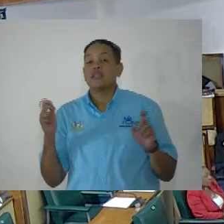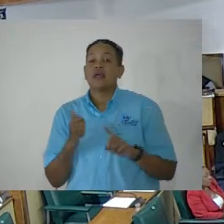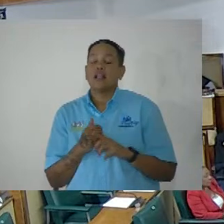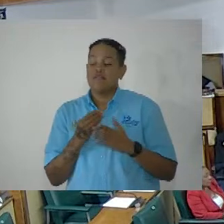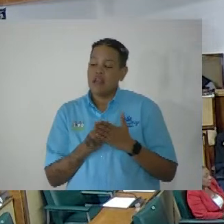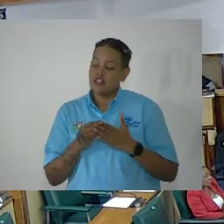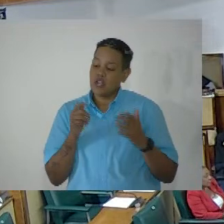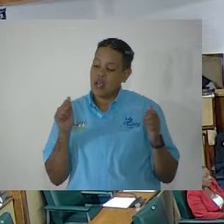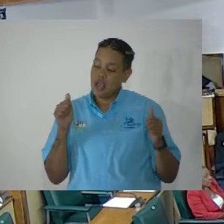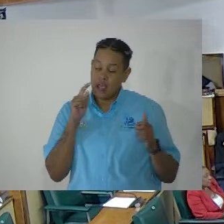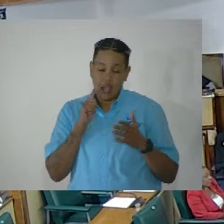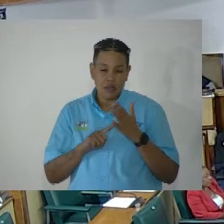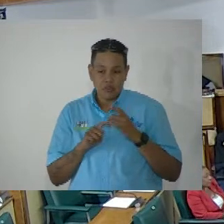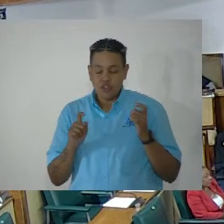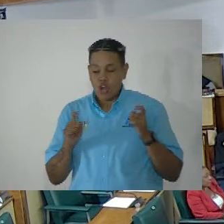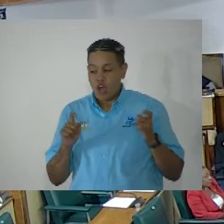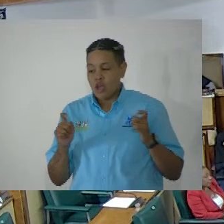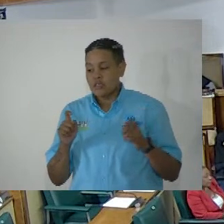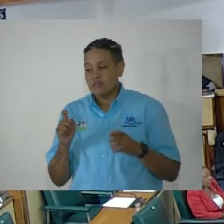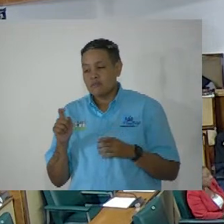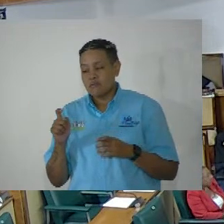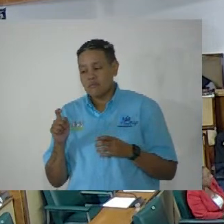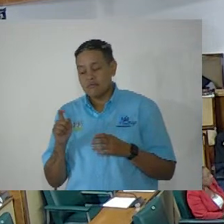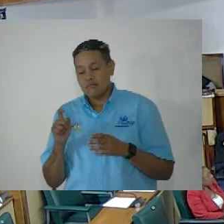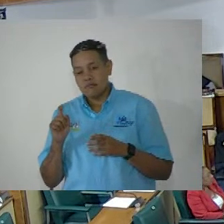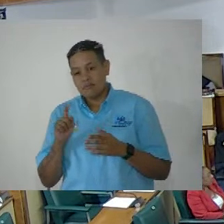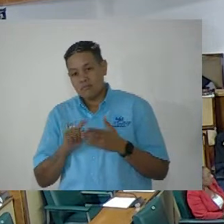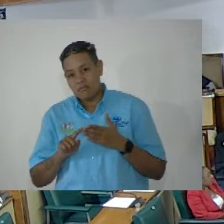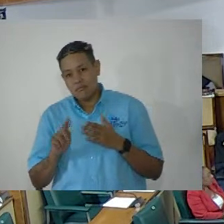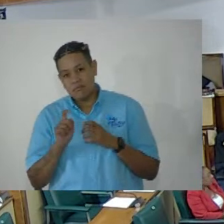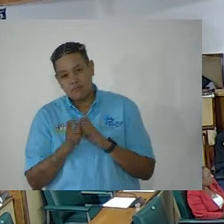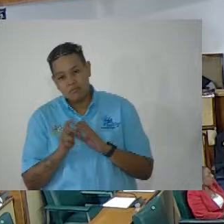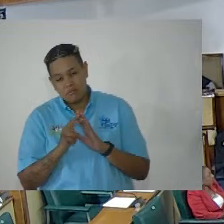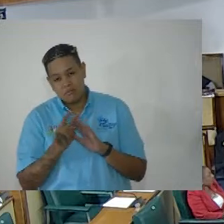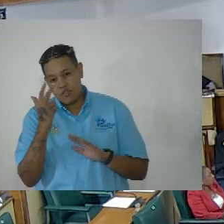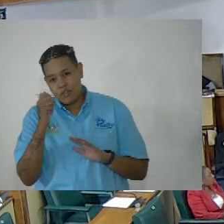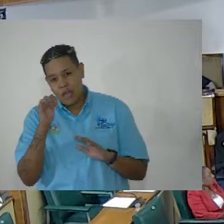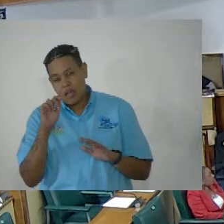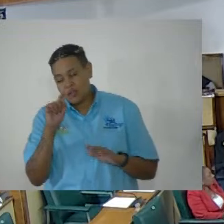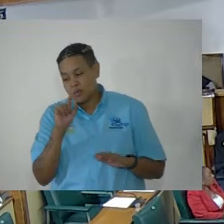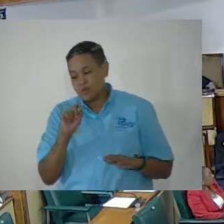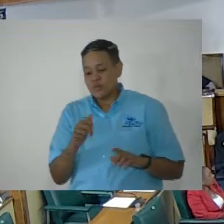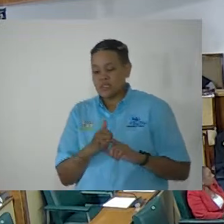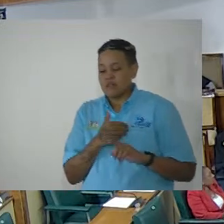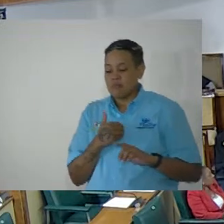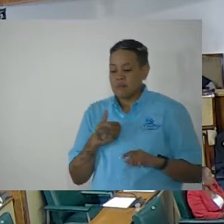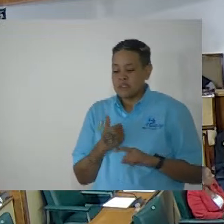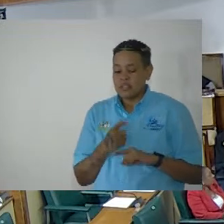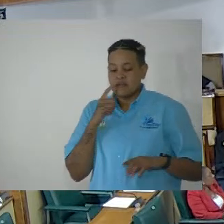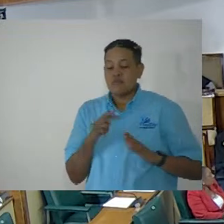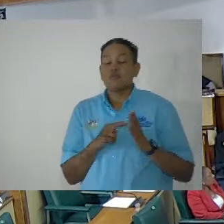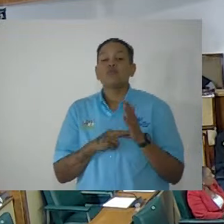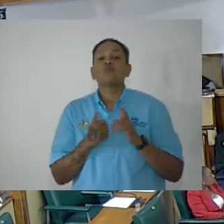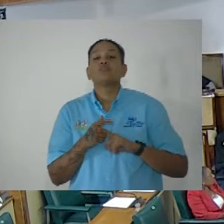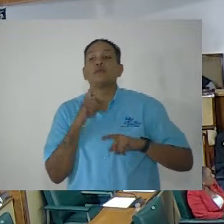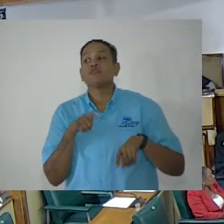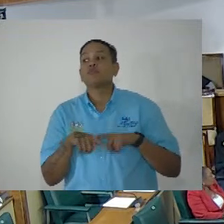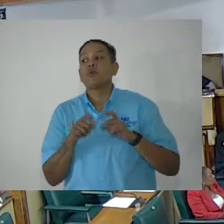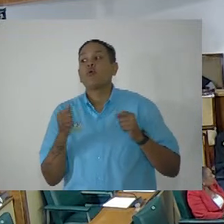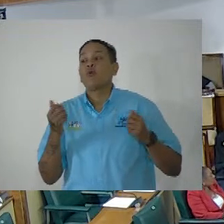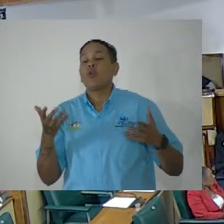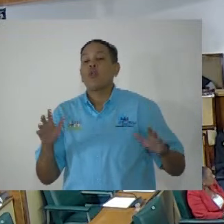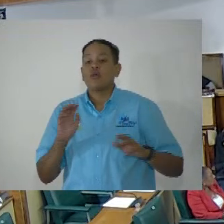Financial Administration and Audit Amendment Number 3, Act 2023. Thanks, Minister. Members, the question is that the standing orders be suspended to